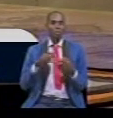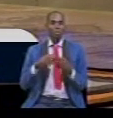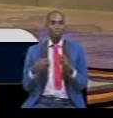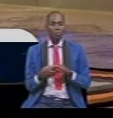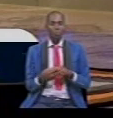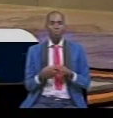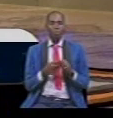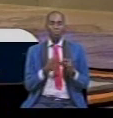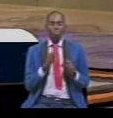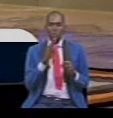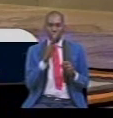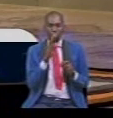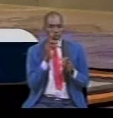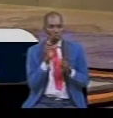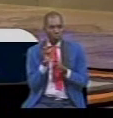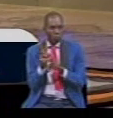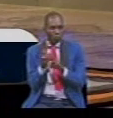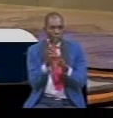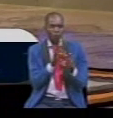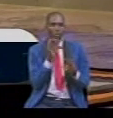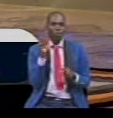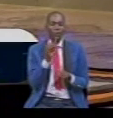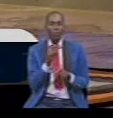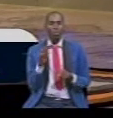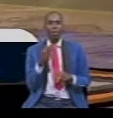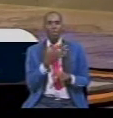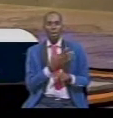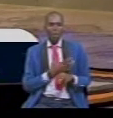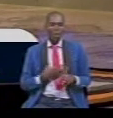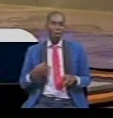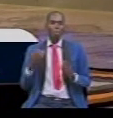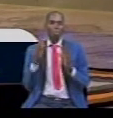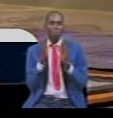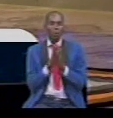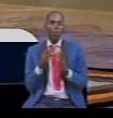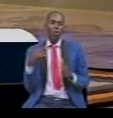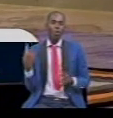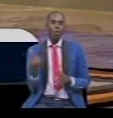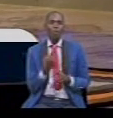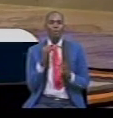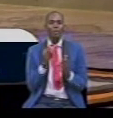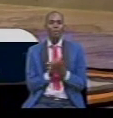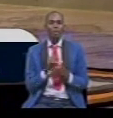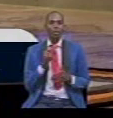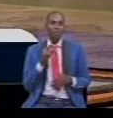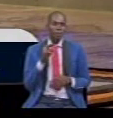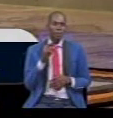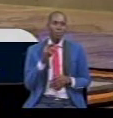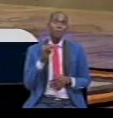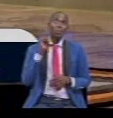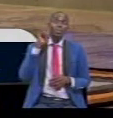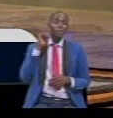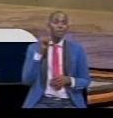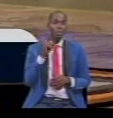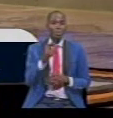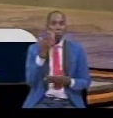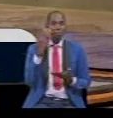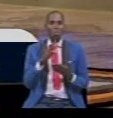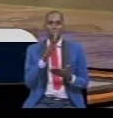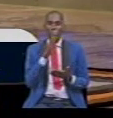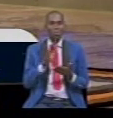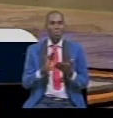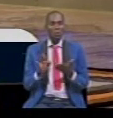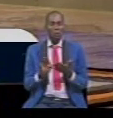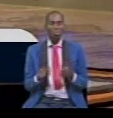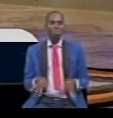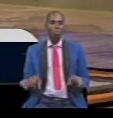ye therefore and pray always, that ye may be accounted worthy to escape